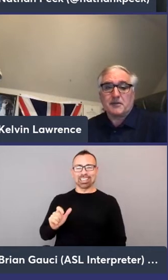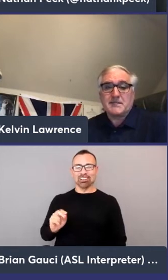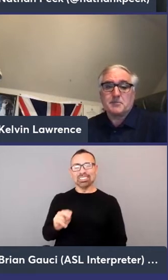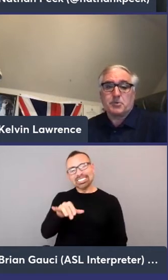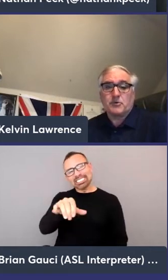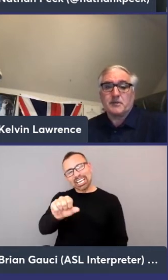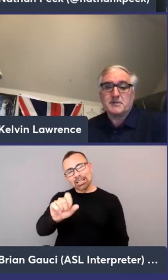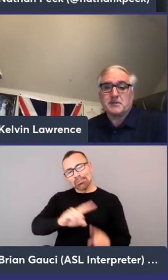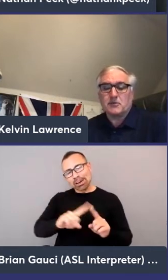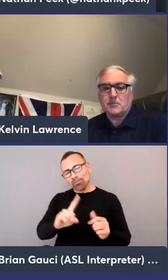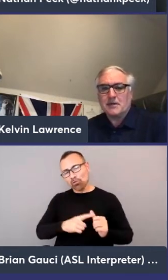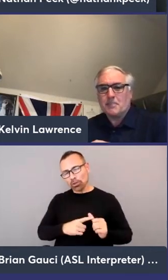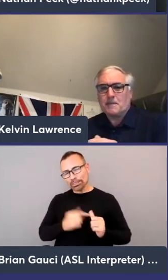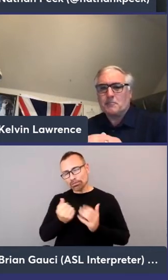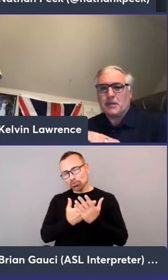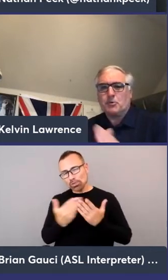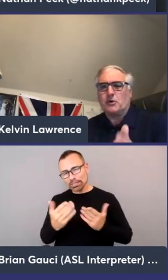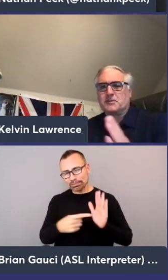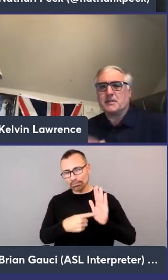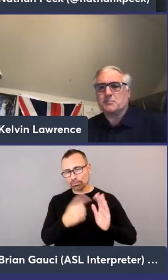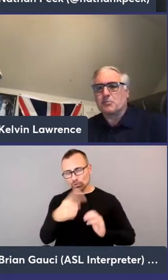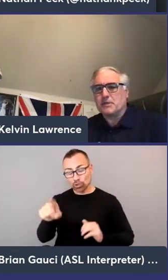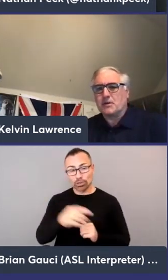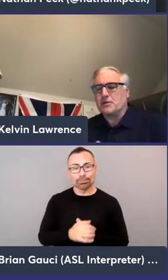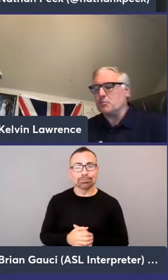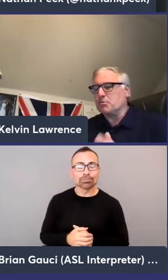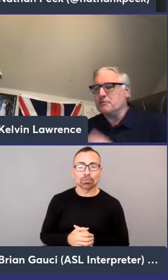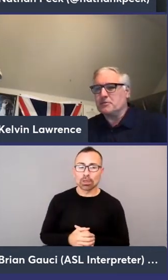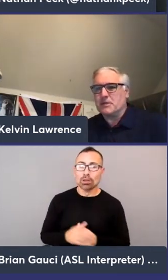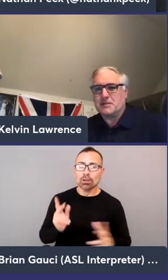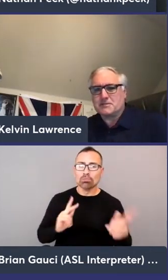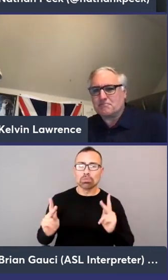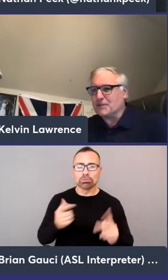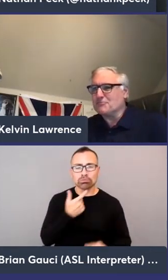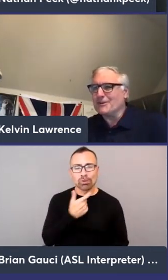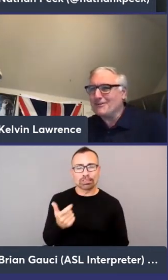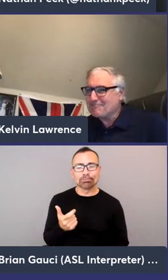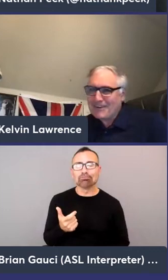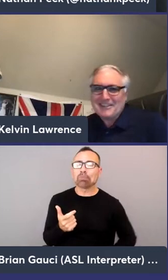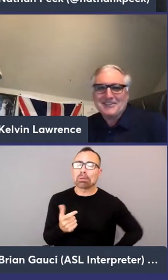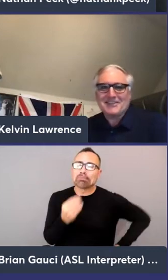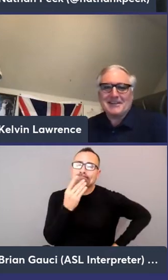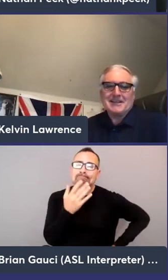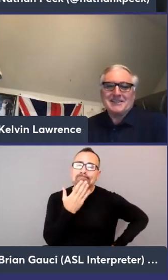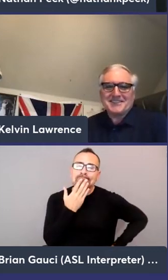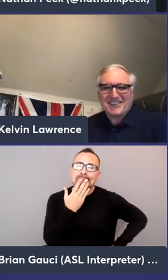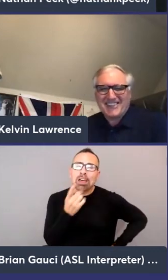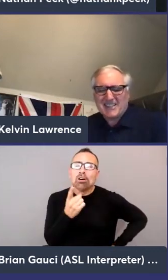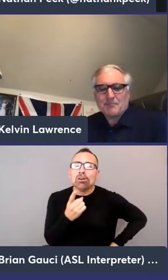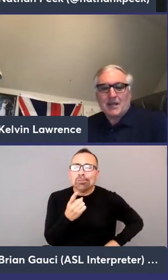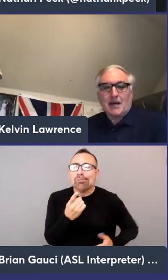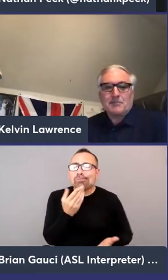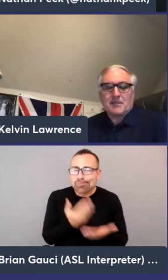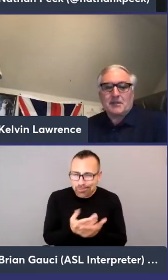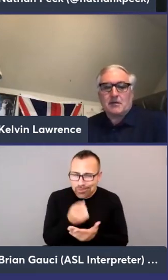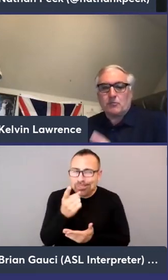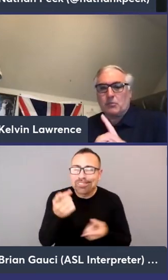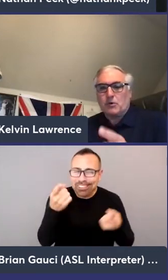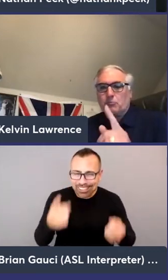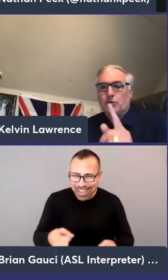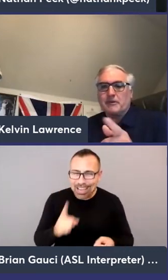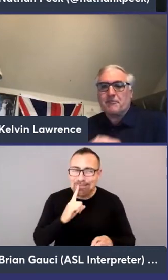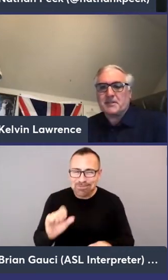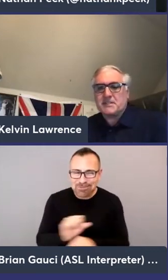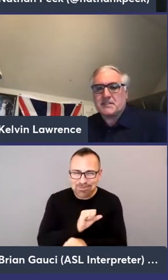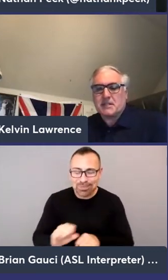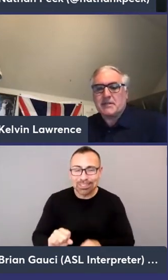one thing that is important is, people watching this are probably going, prove to me it's real. Oh, yeah. So,